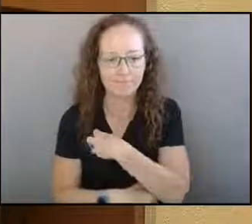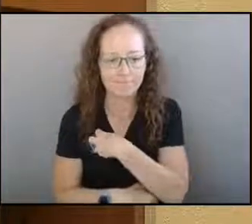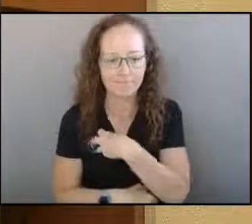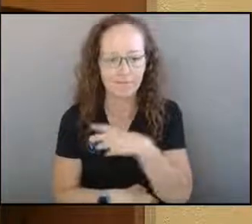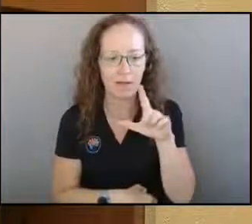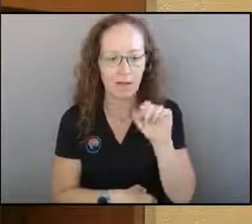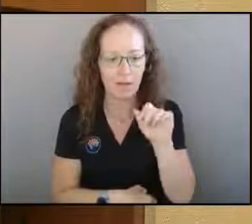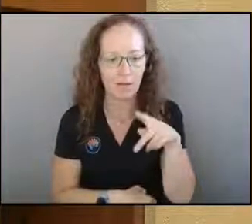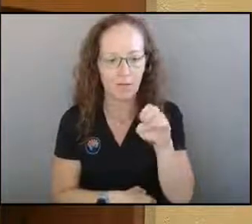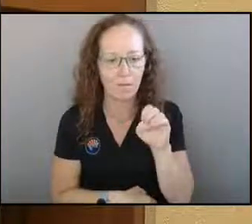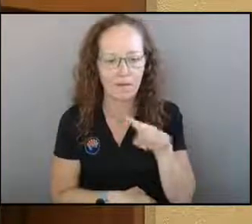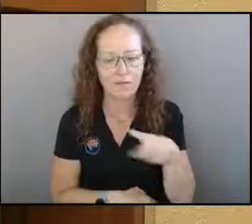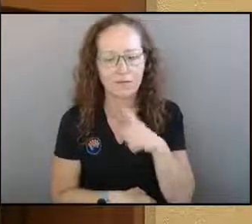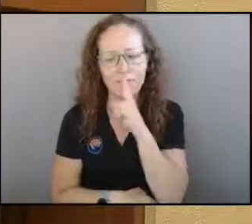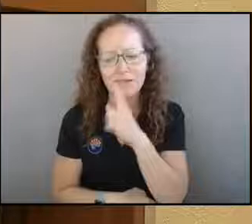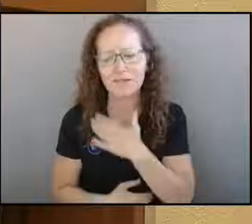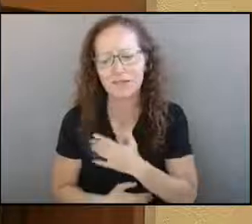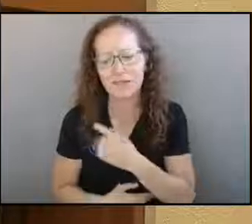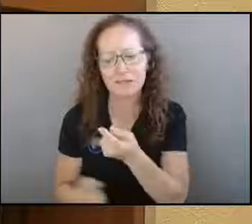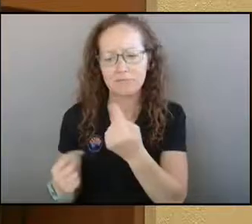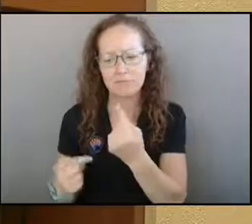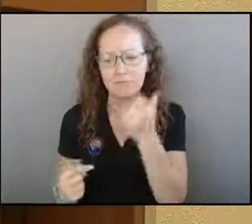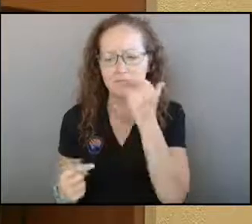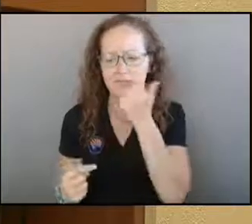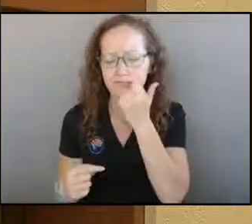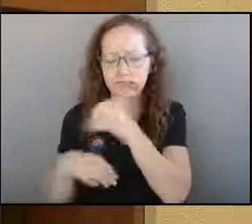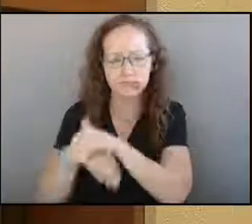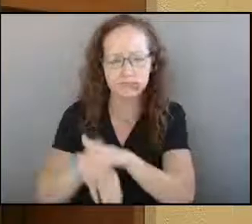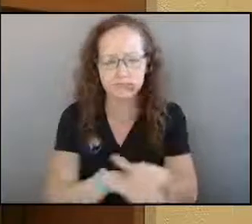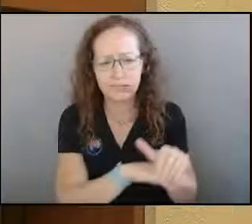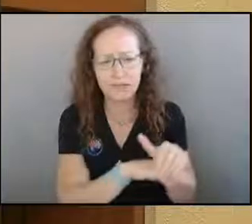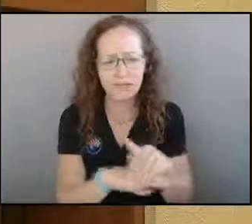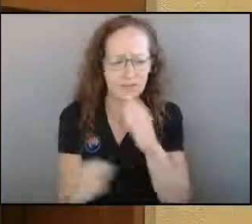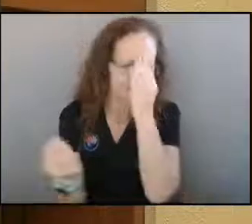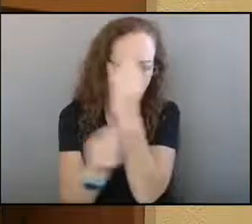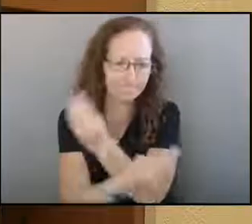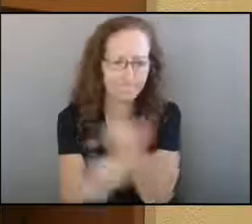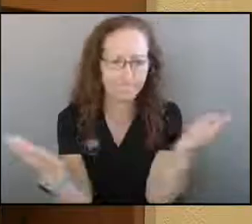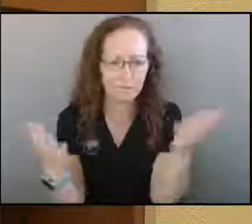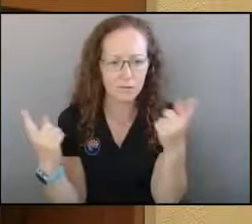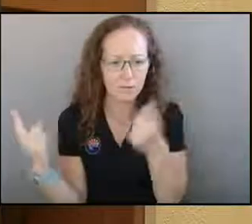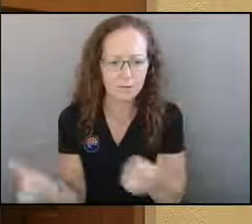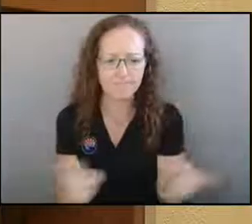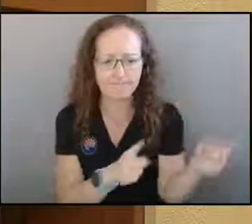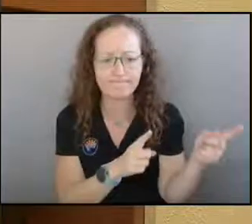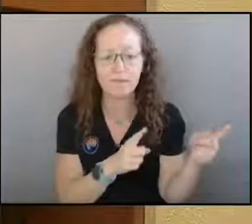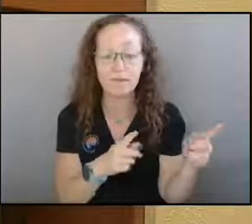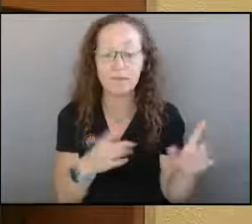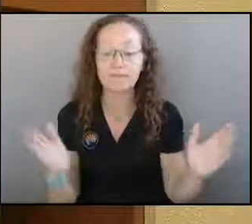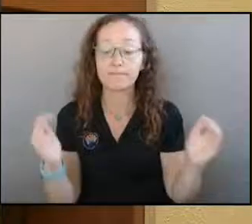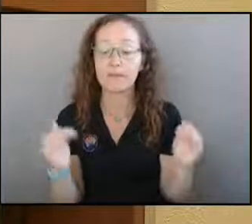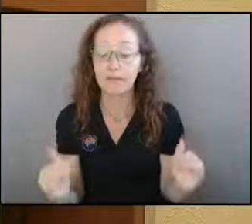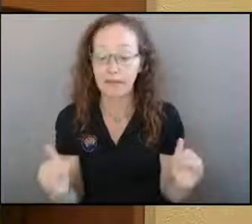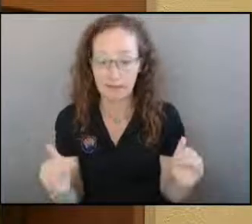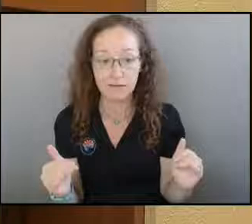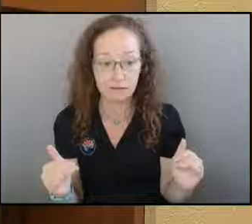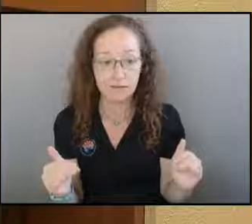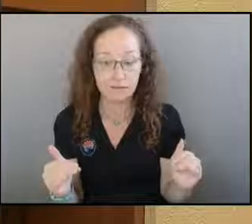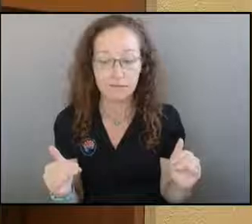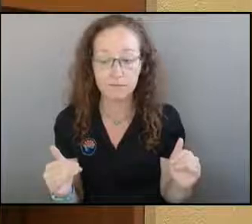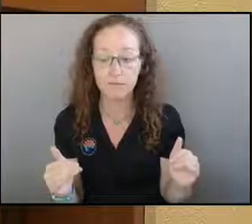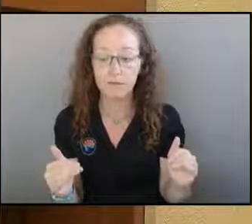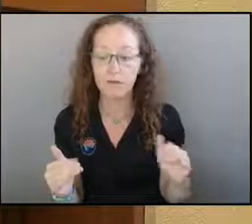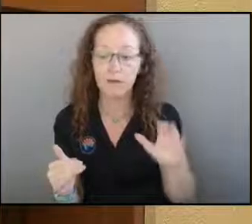after night to let you all know what is going on. And up next, we're going to hear from